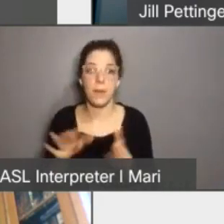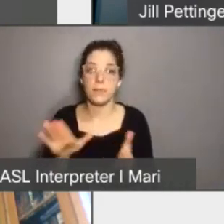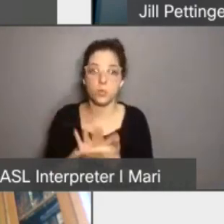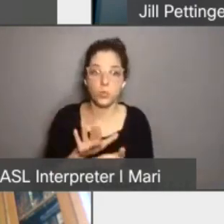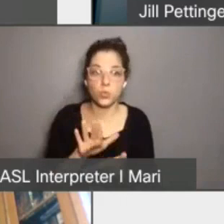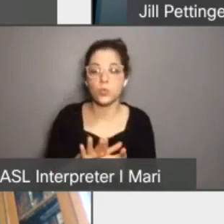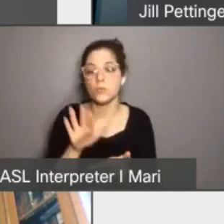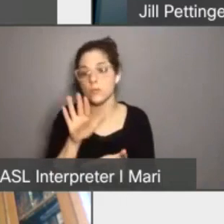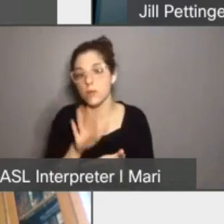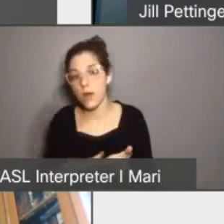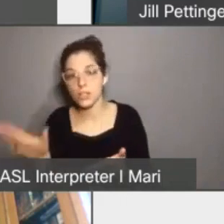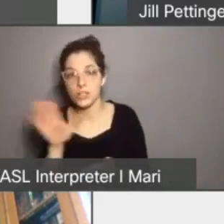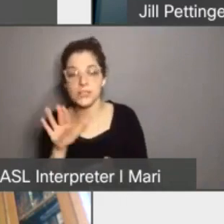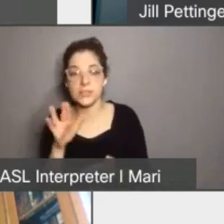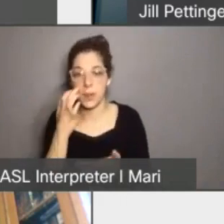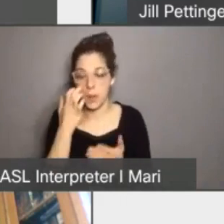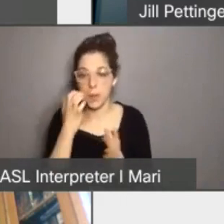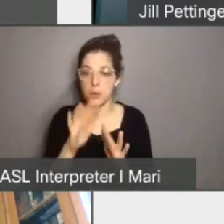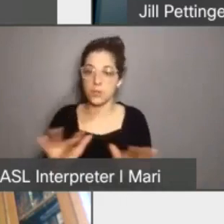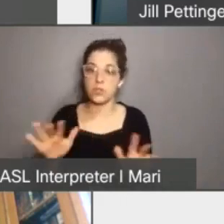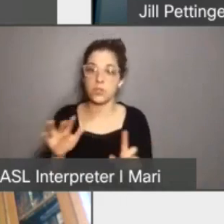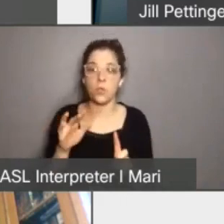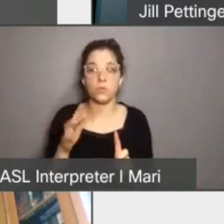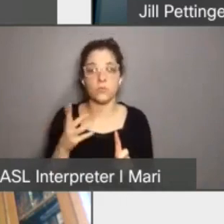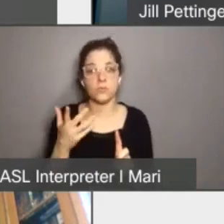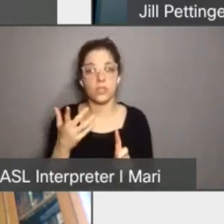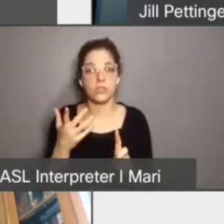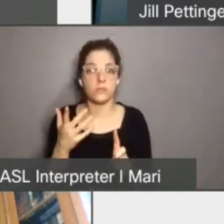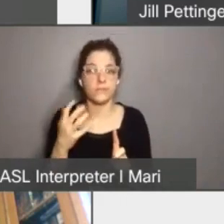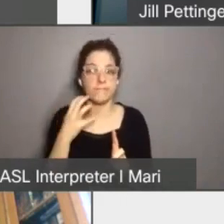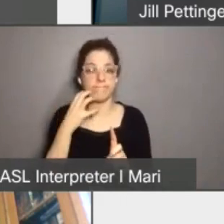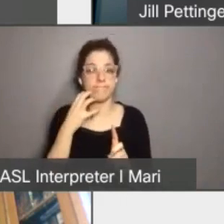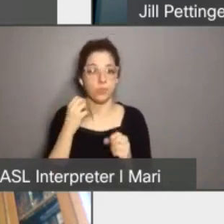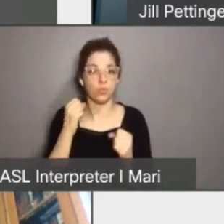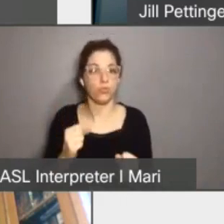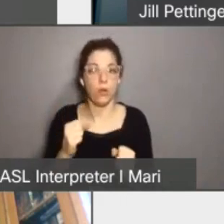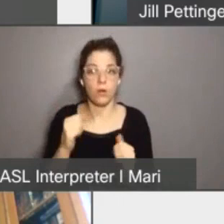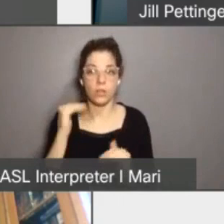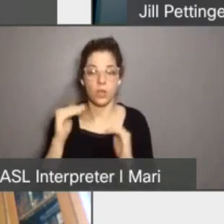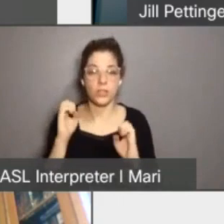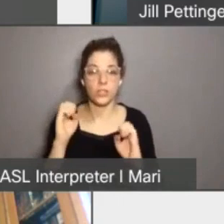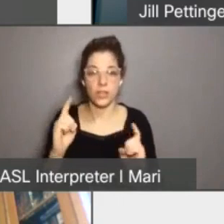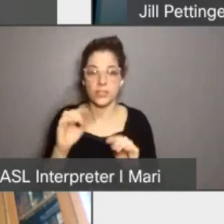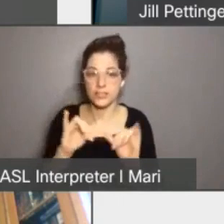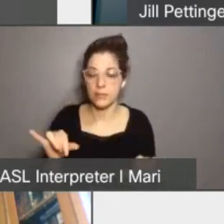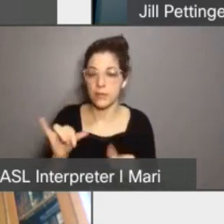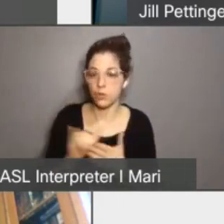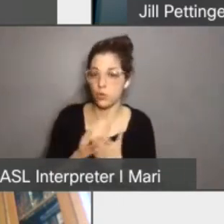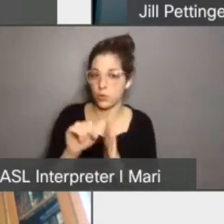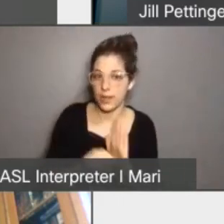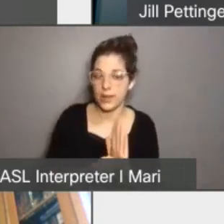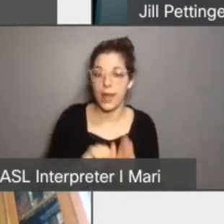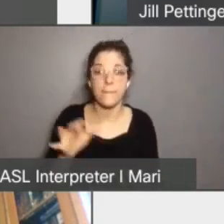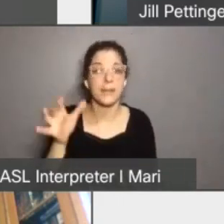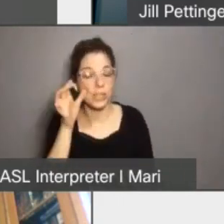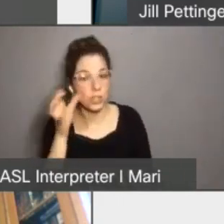schools, colleges. So there is a robust adult education system in New York State. What I'm hearing though